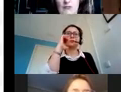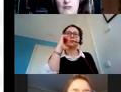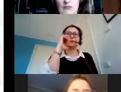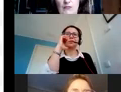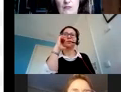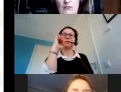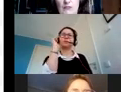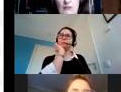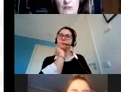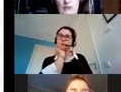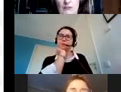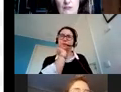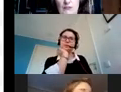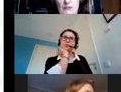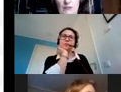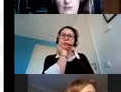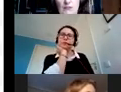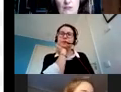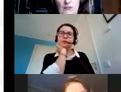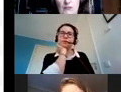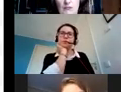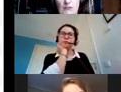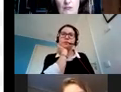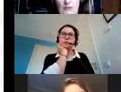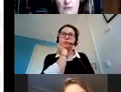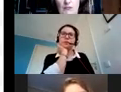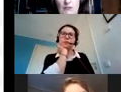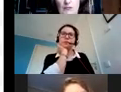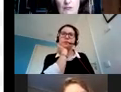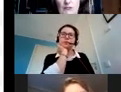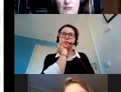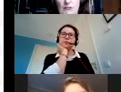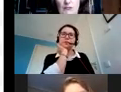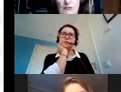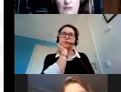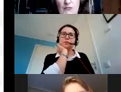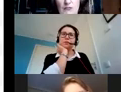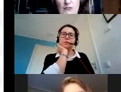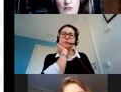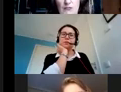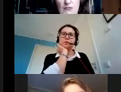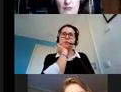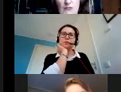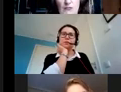I have the hard task to draw some the main line